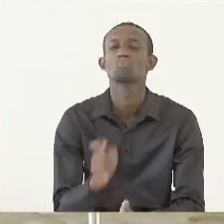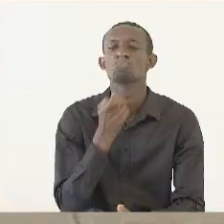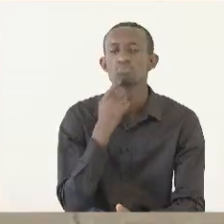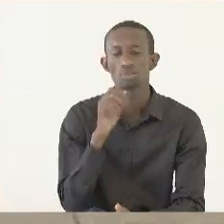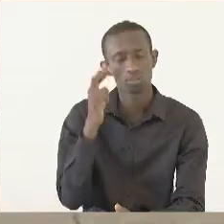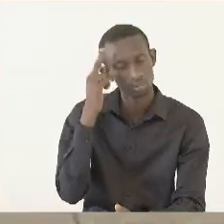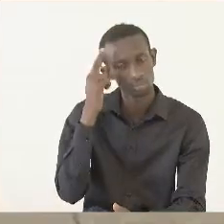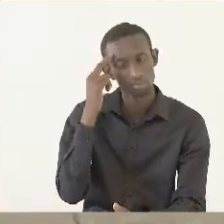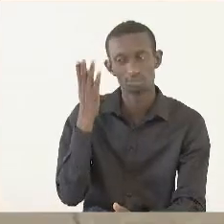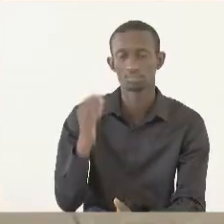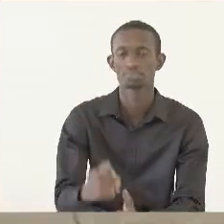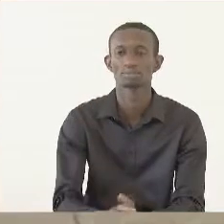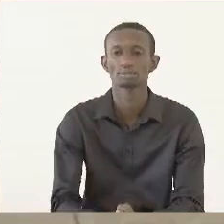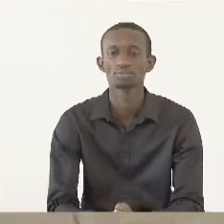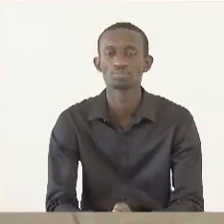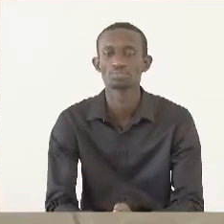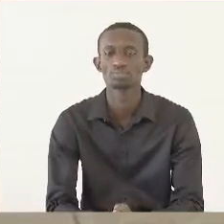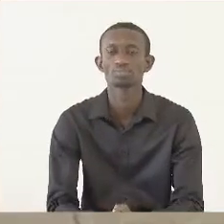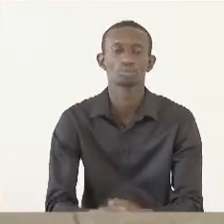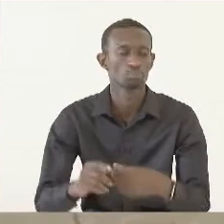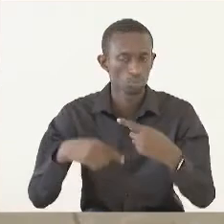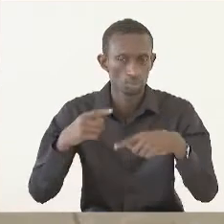remember that always.